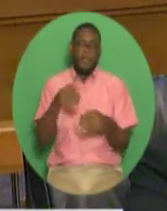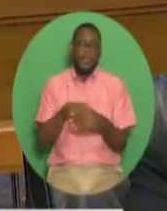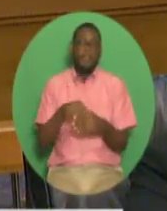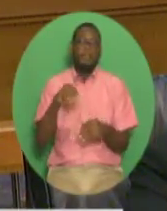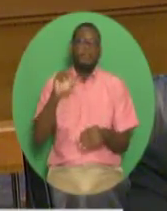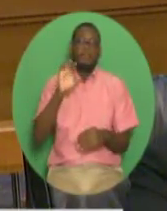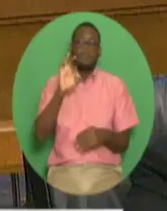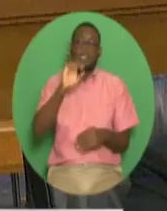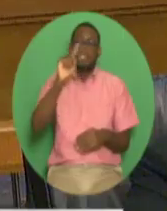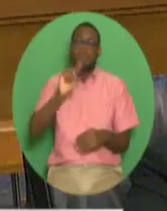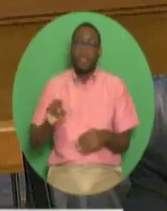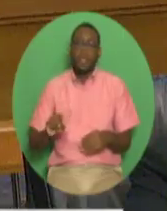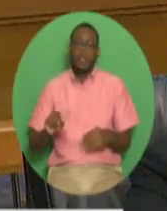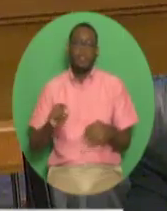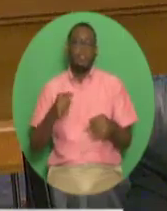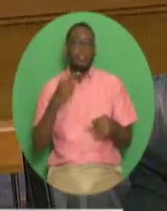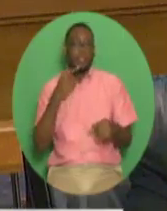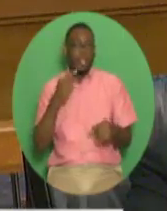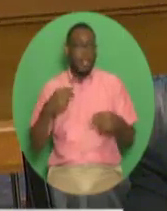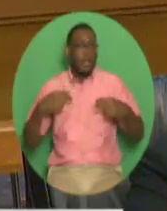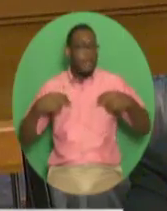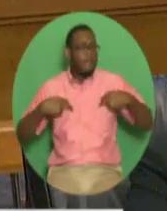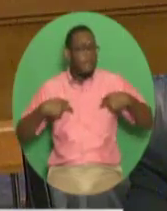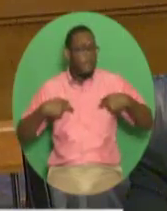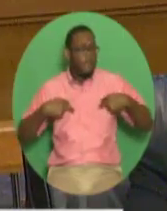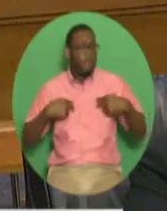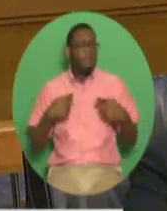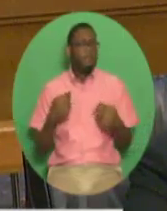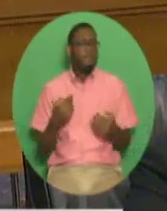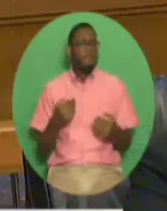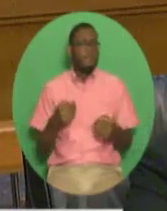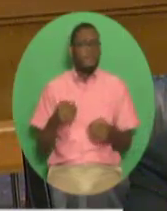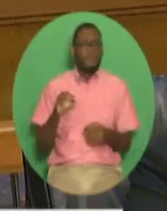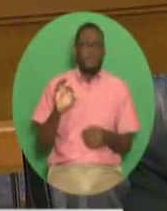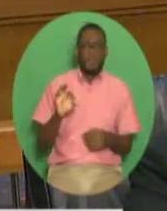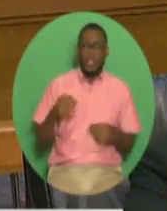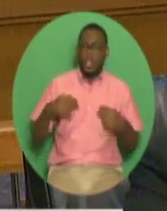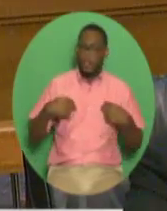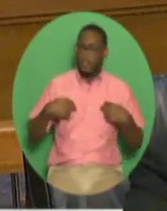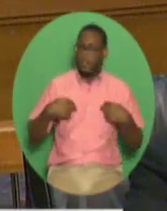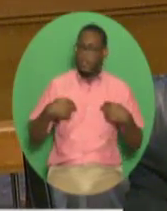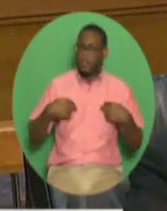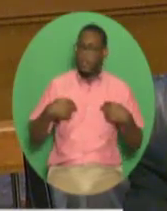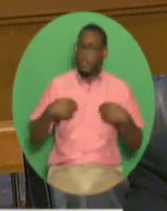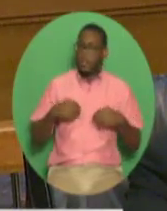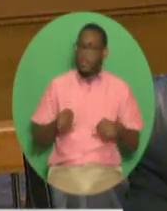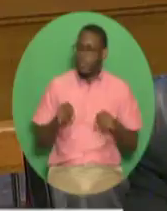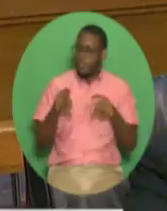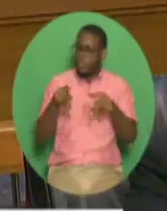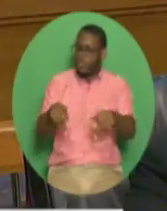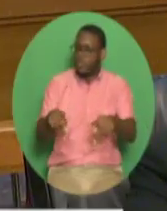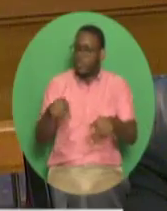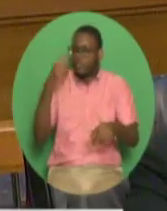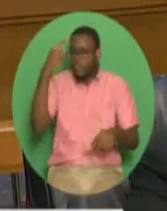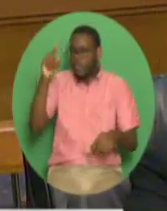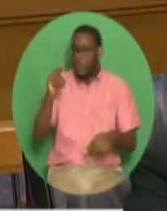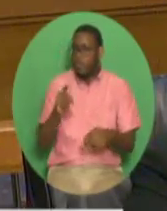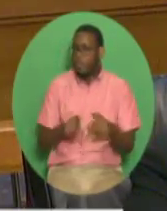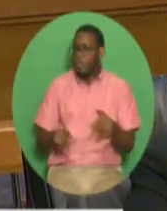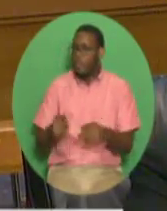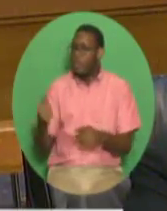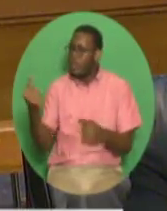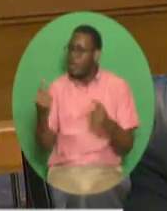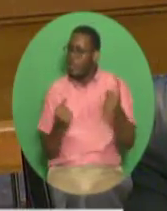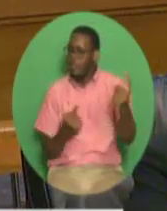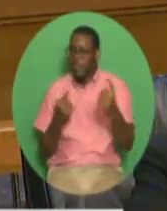is the Urupuch Lagoon, which provides or has, is a great opportunity for ecotourism. The Minister